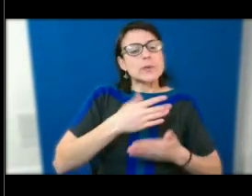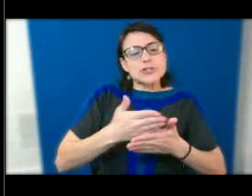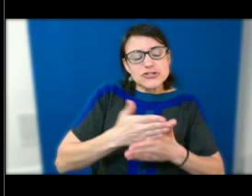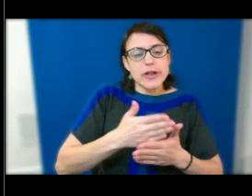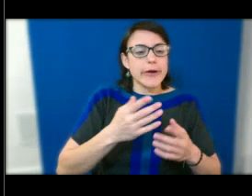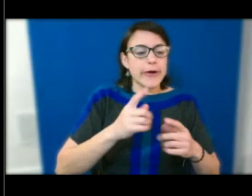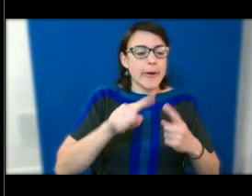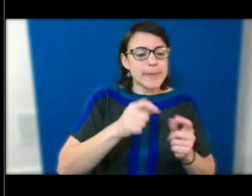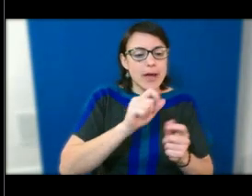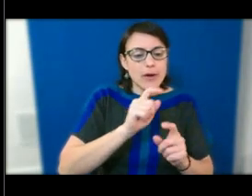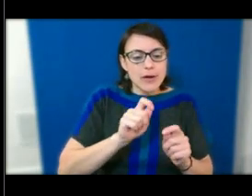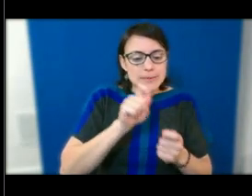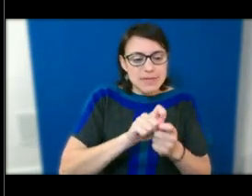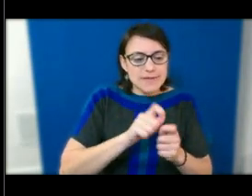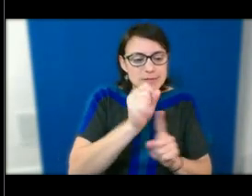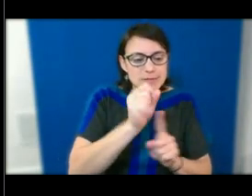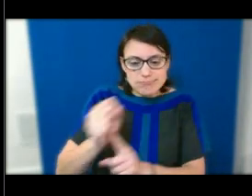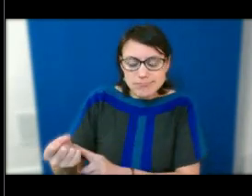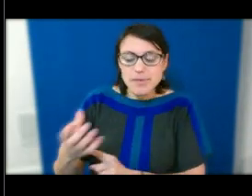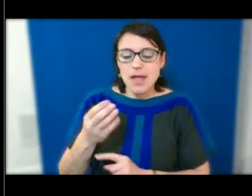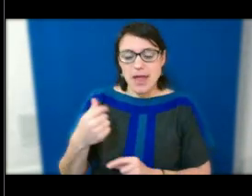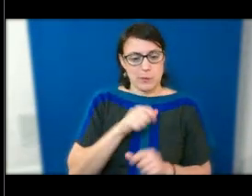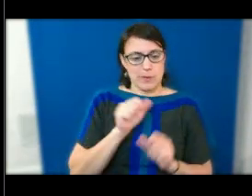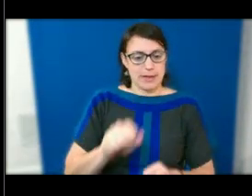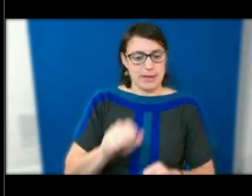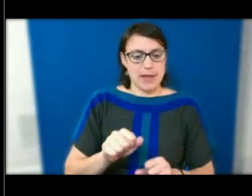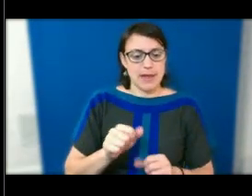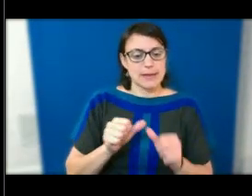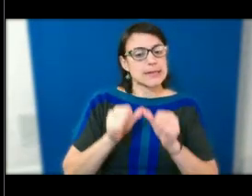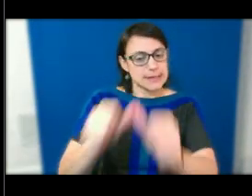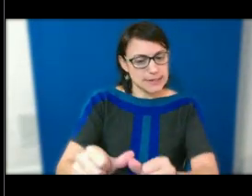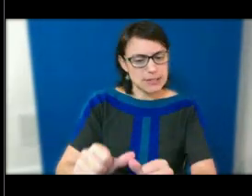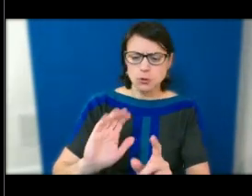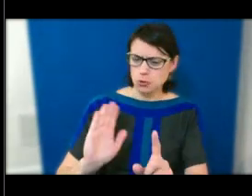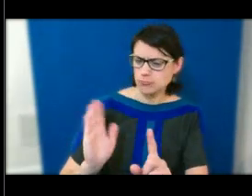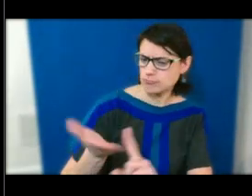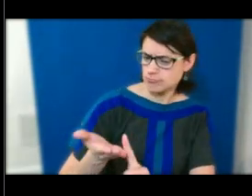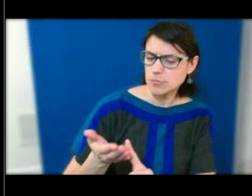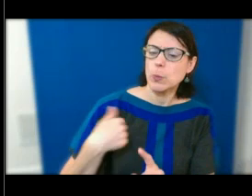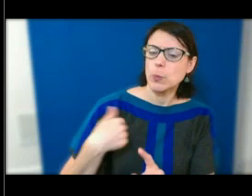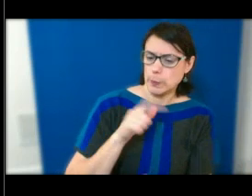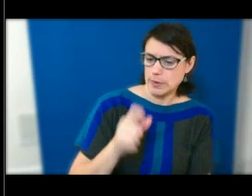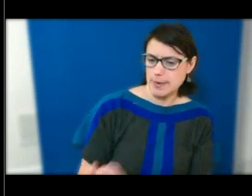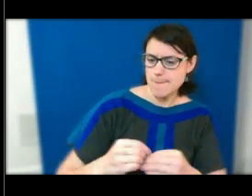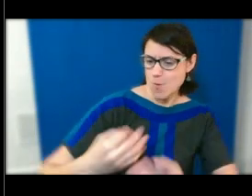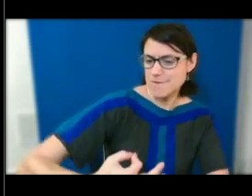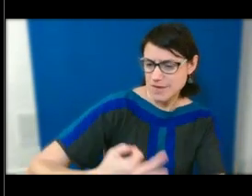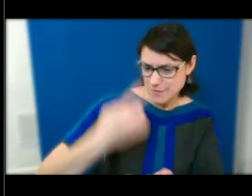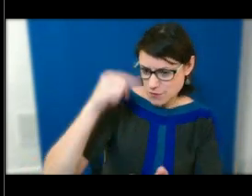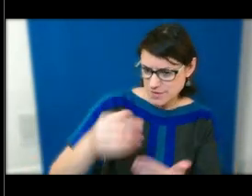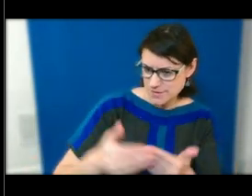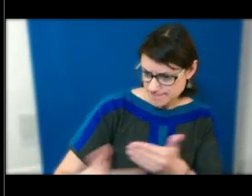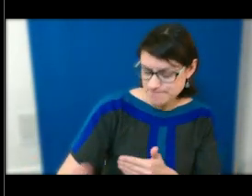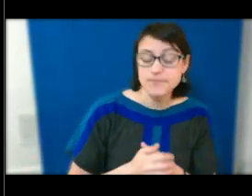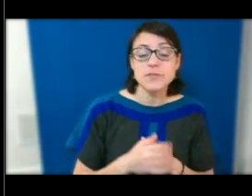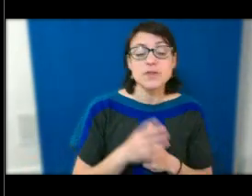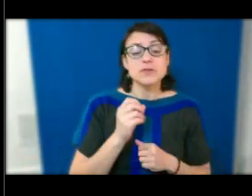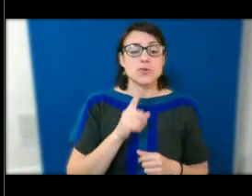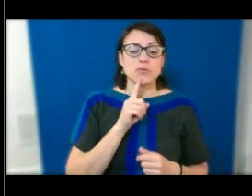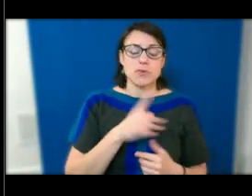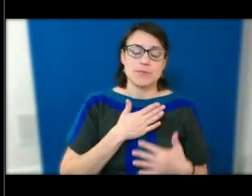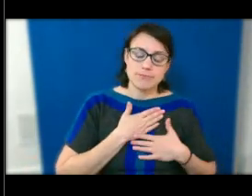to make the case for more funding like this? So again, I just want to extend my heartfelt thanks for you all, for your leadership